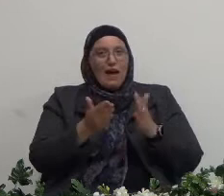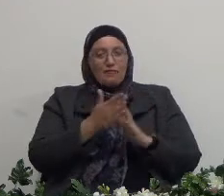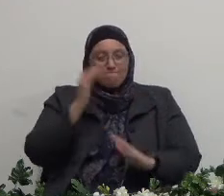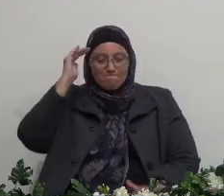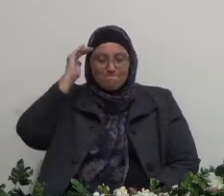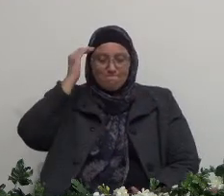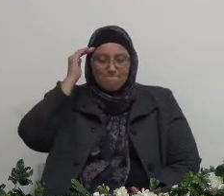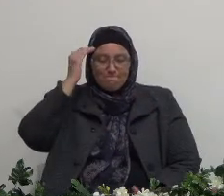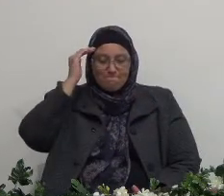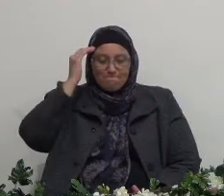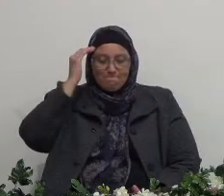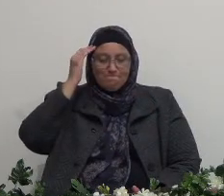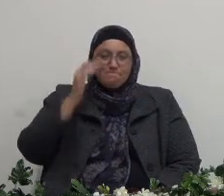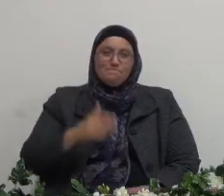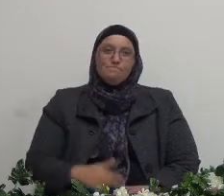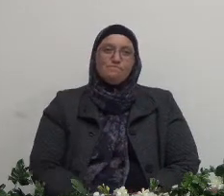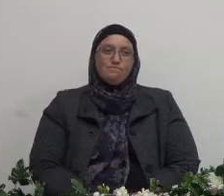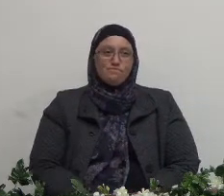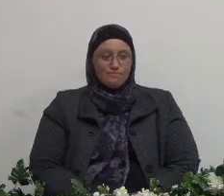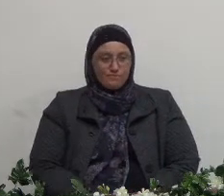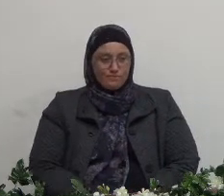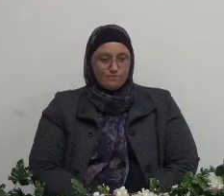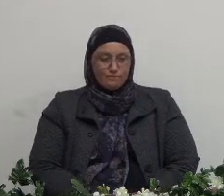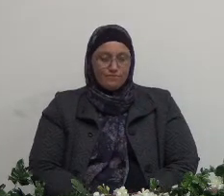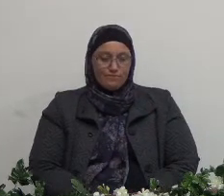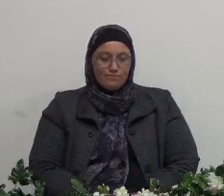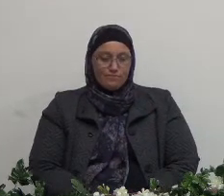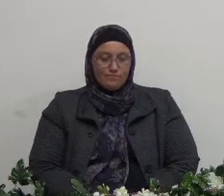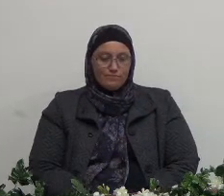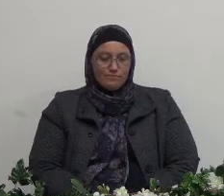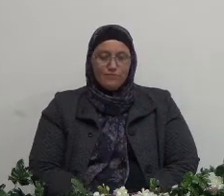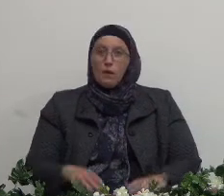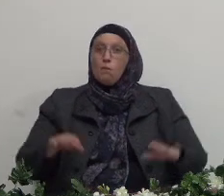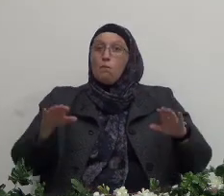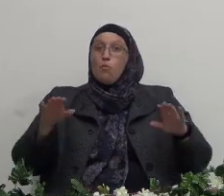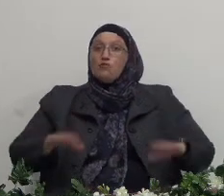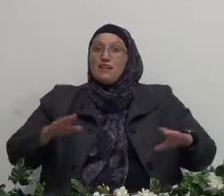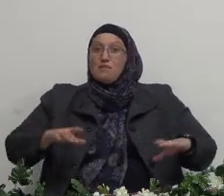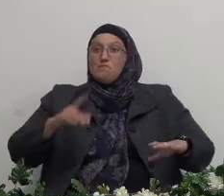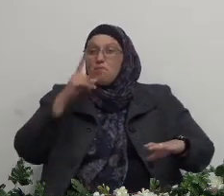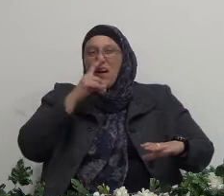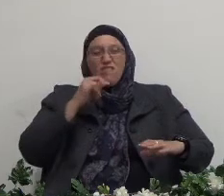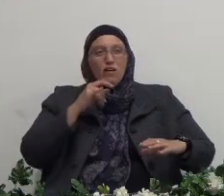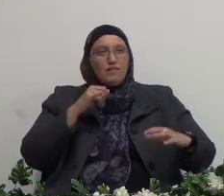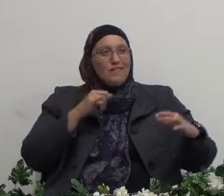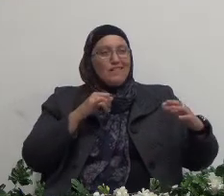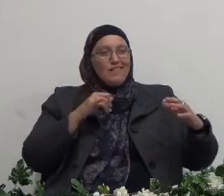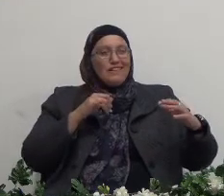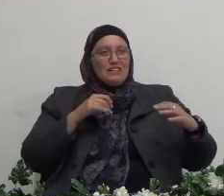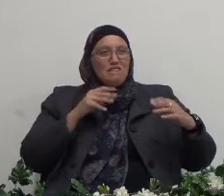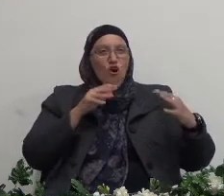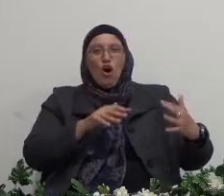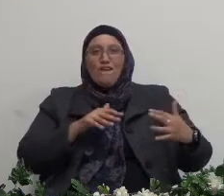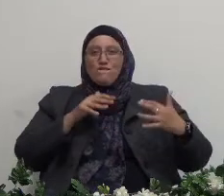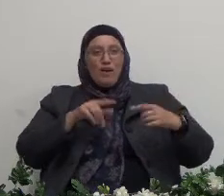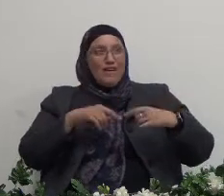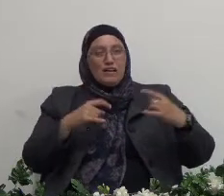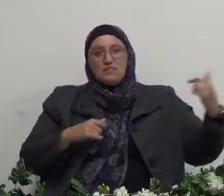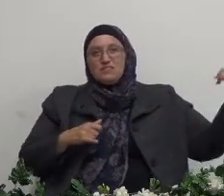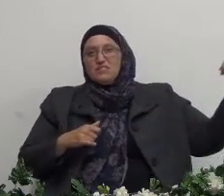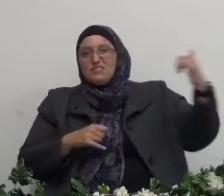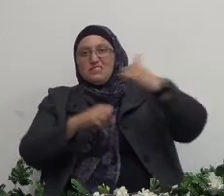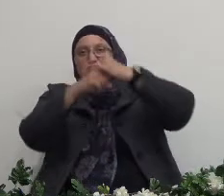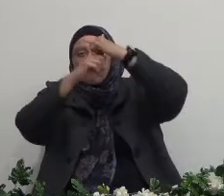themselves against the greatest military mights. Because of fasting, they've got strong willpower and they don't stand down. They do not